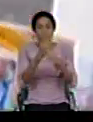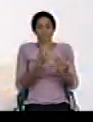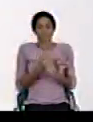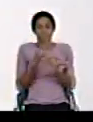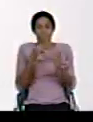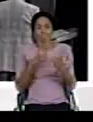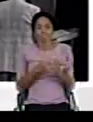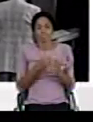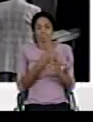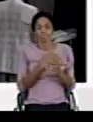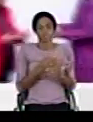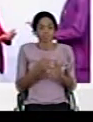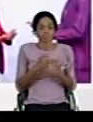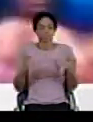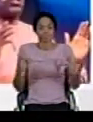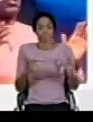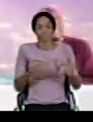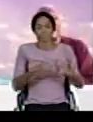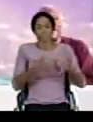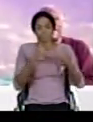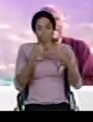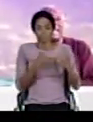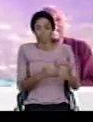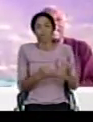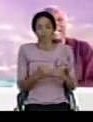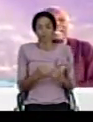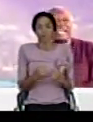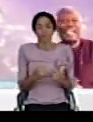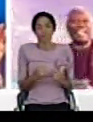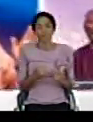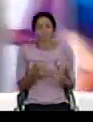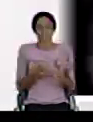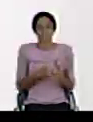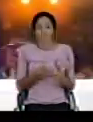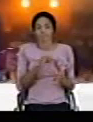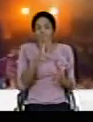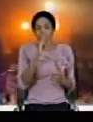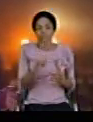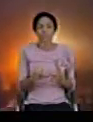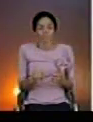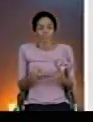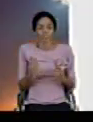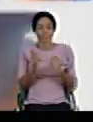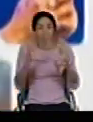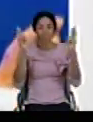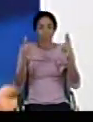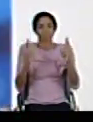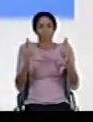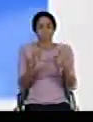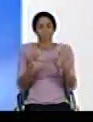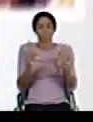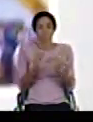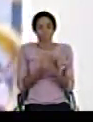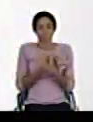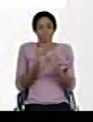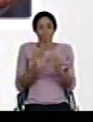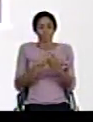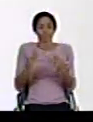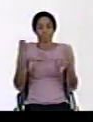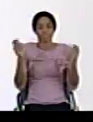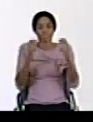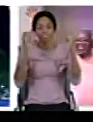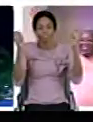great tenacity? He is the victory celebrant who loves to celebrate Jesus only, the